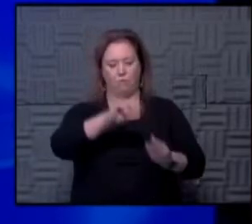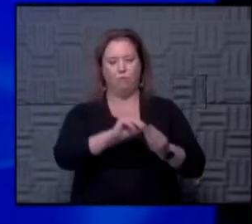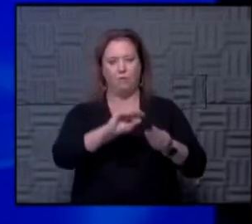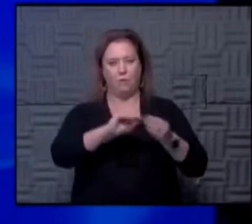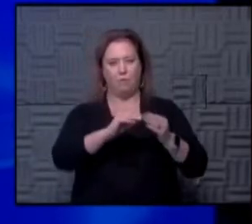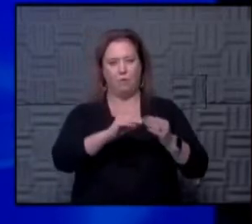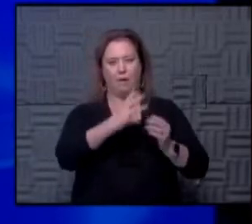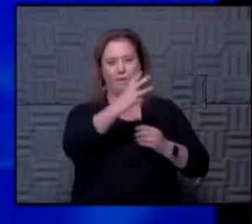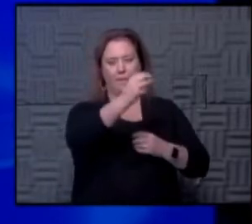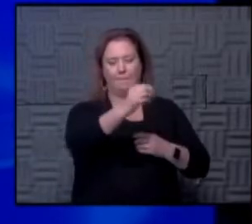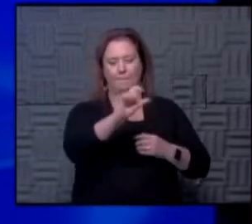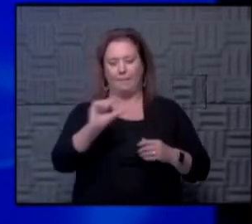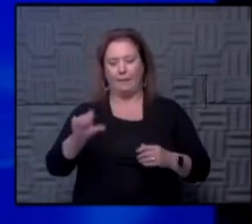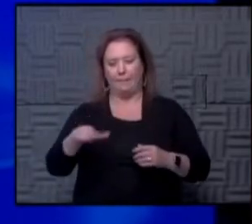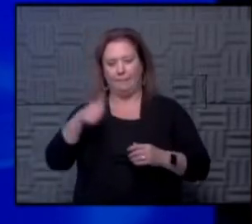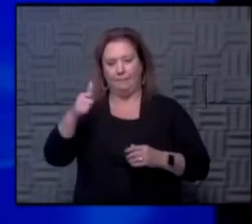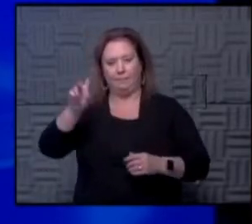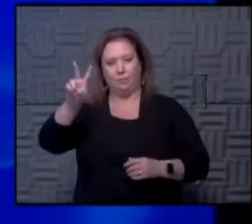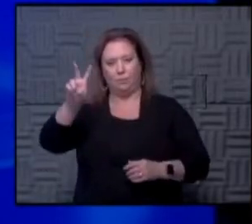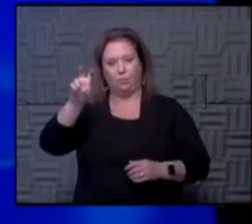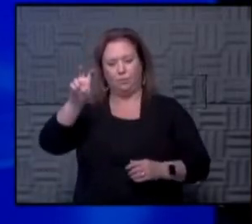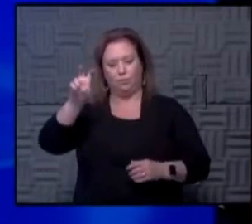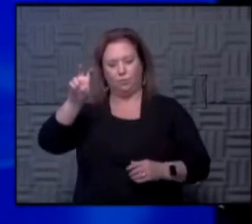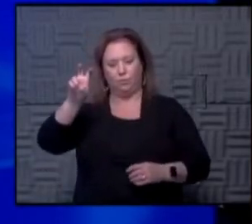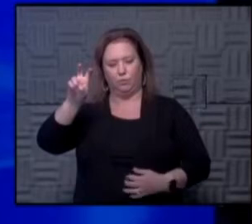out. And another